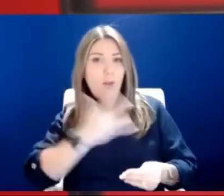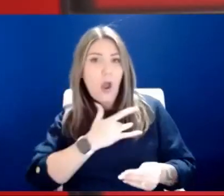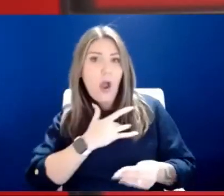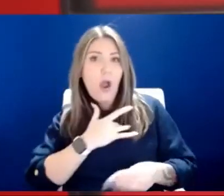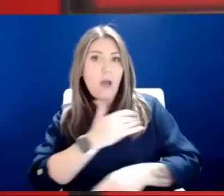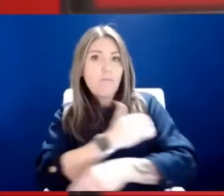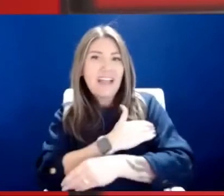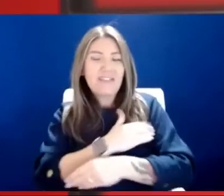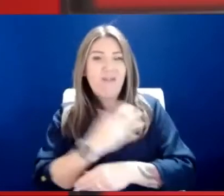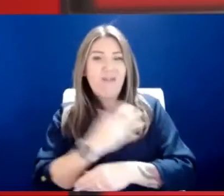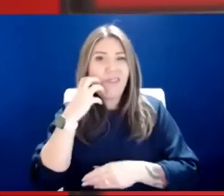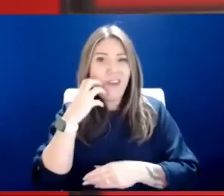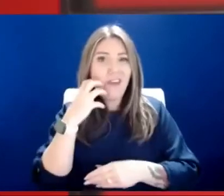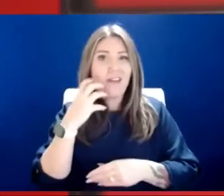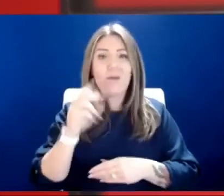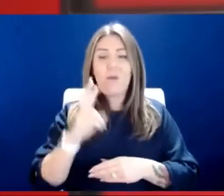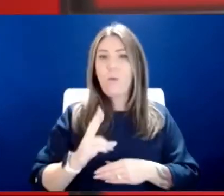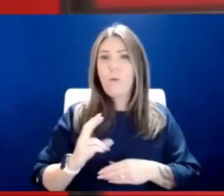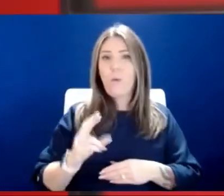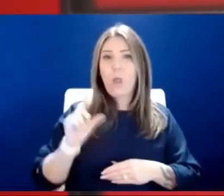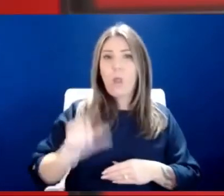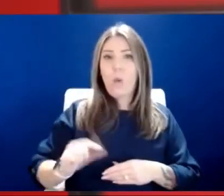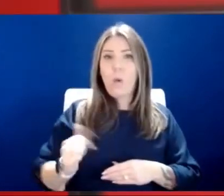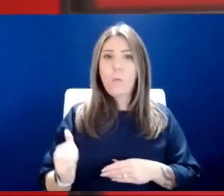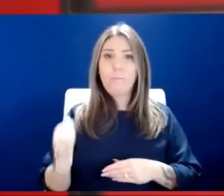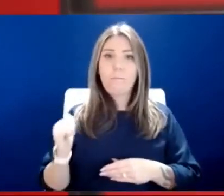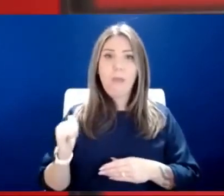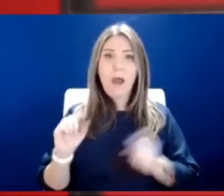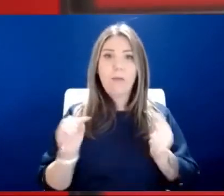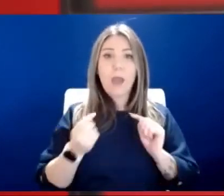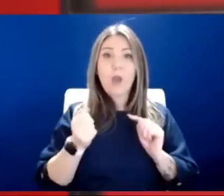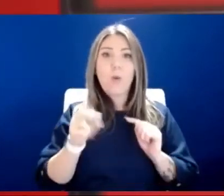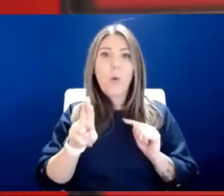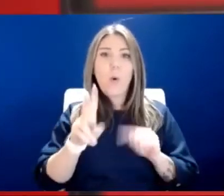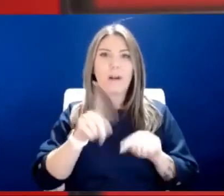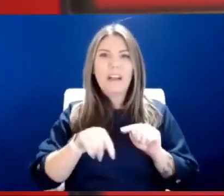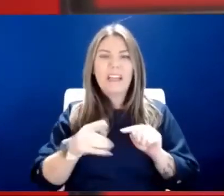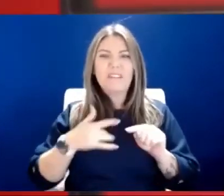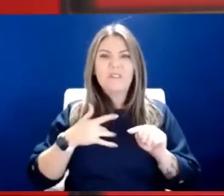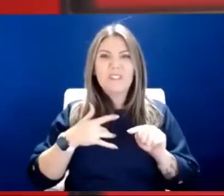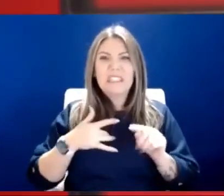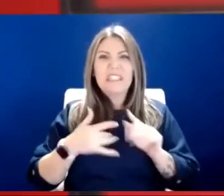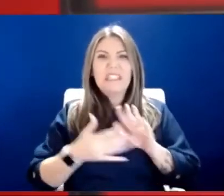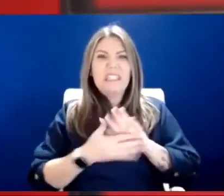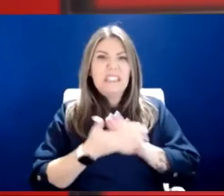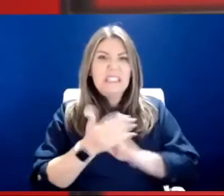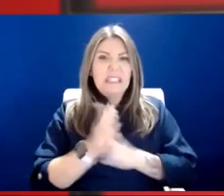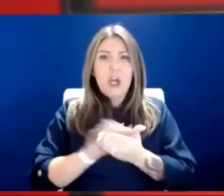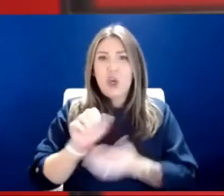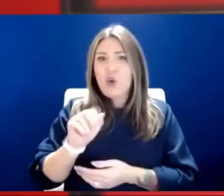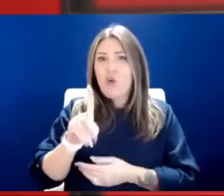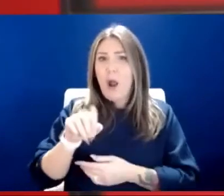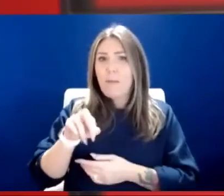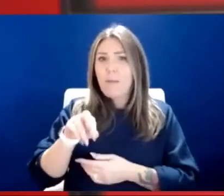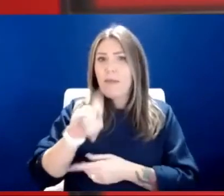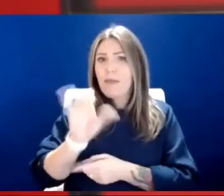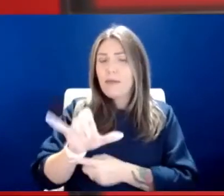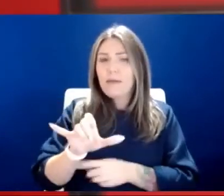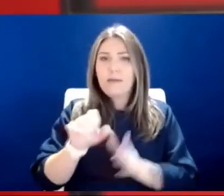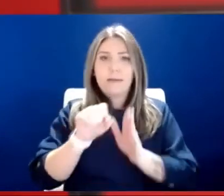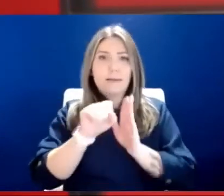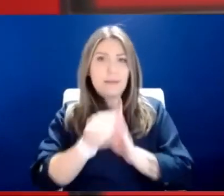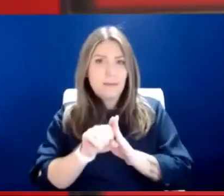you got low back pain or neuropathy, those are the signs and symptoms we need to focus on. That's why